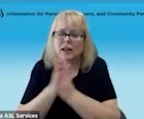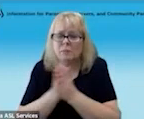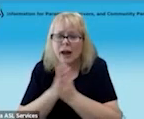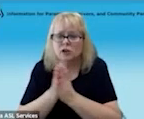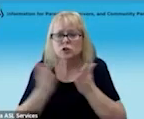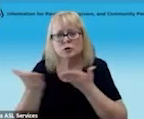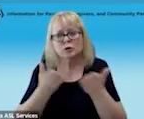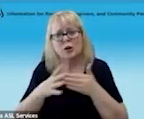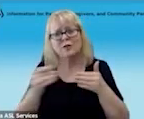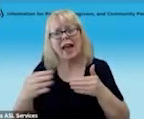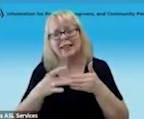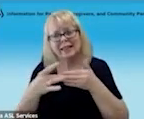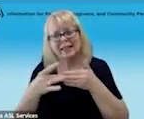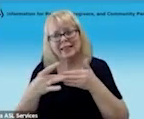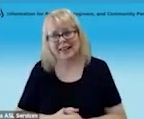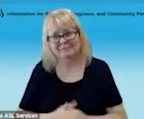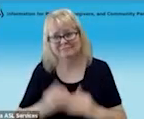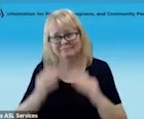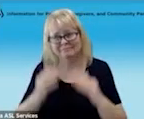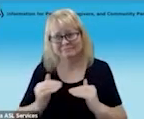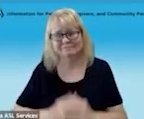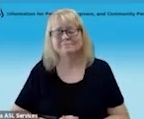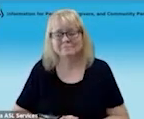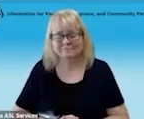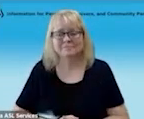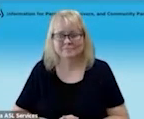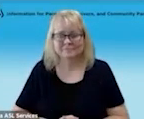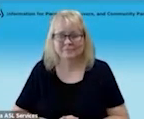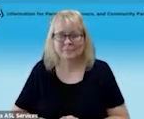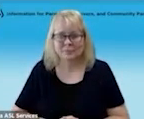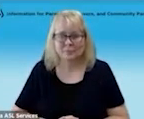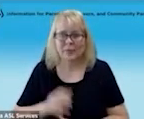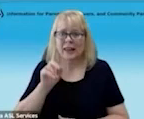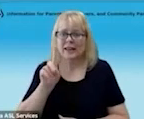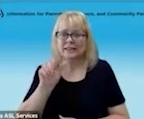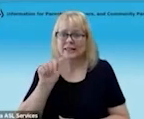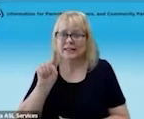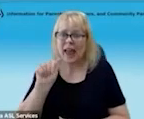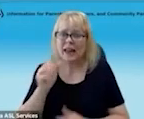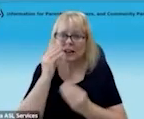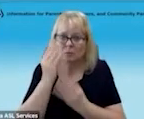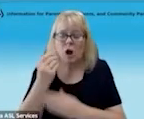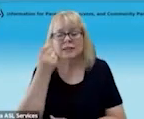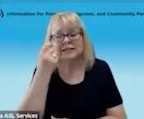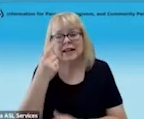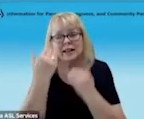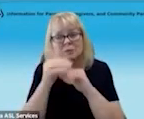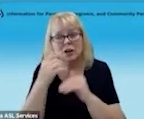of the people and willing to be one of them, not above them, with the ability and passion to serve and lead.